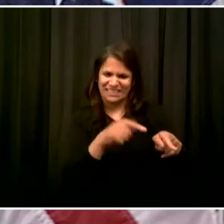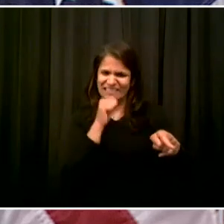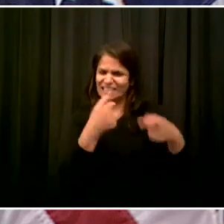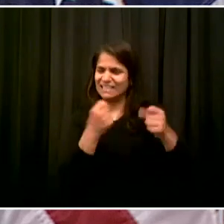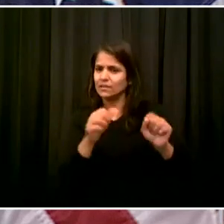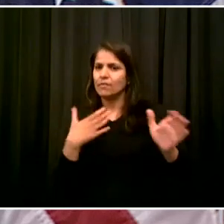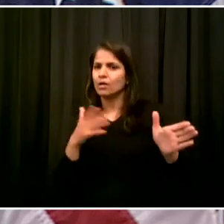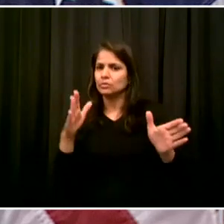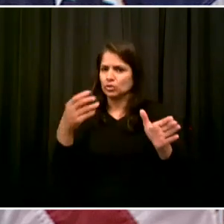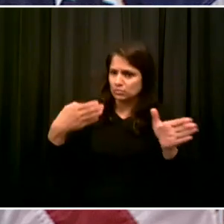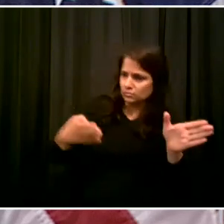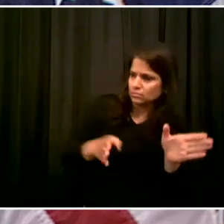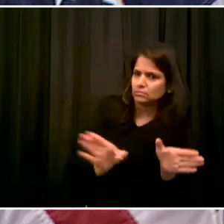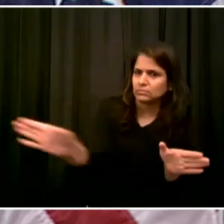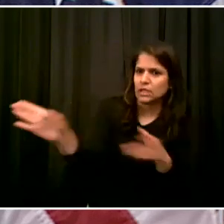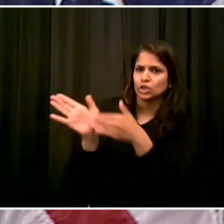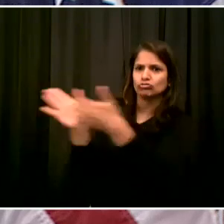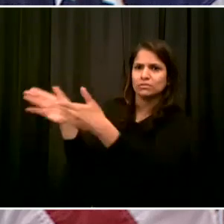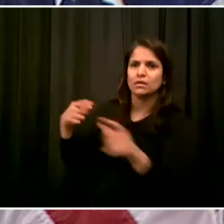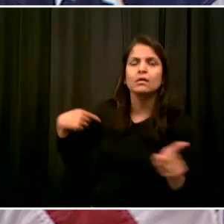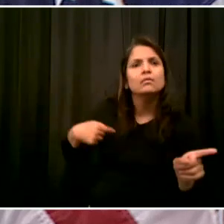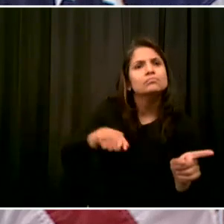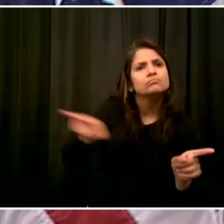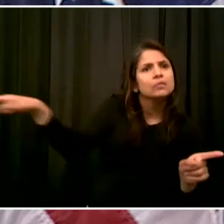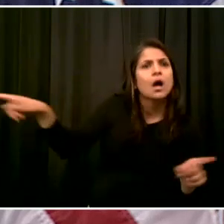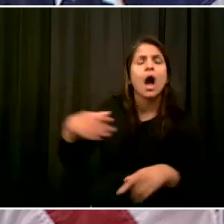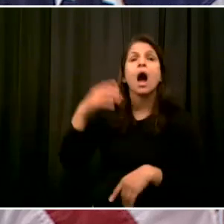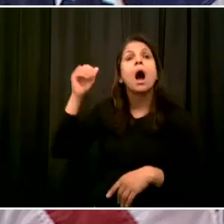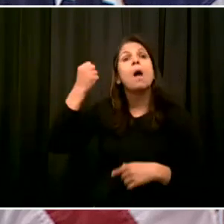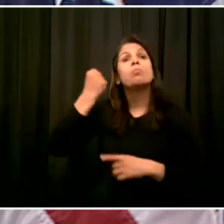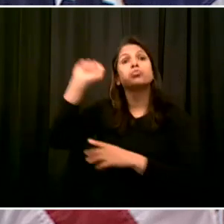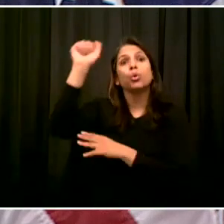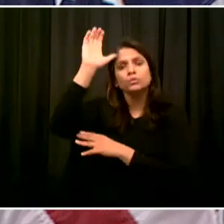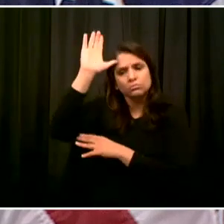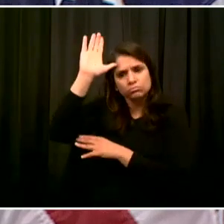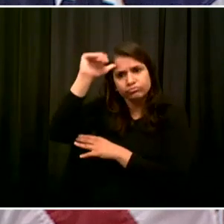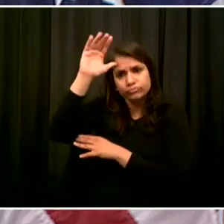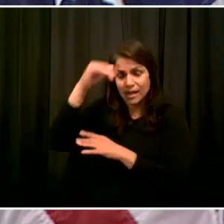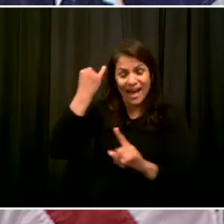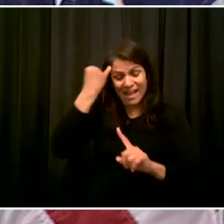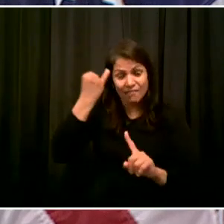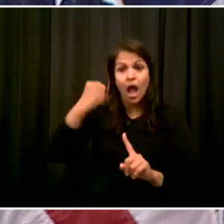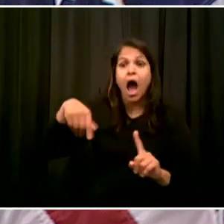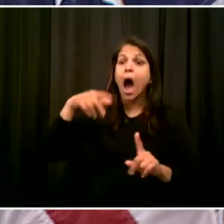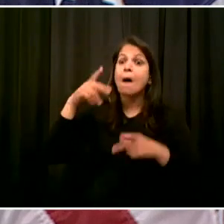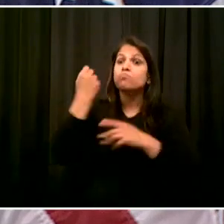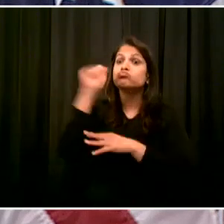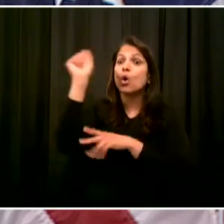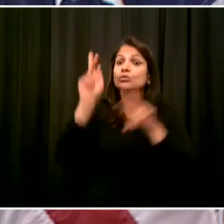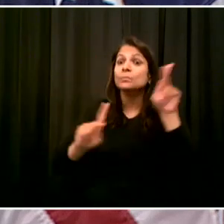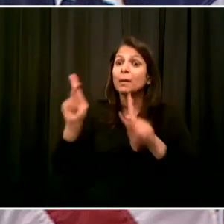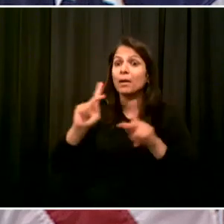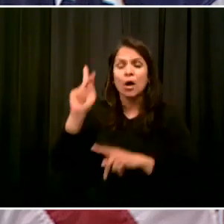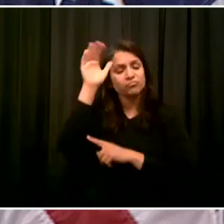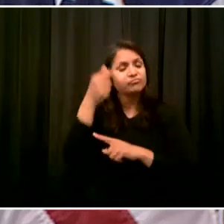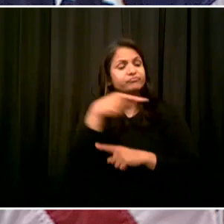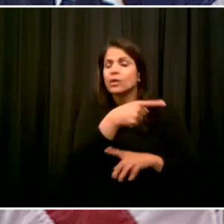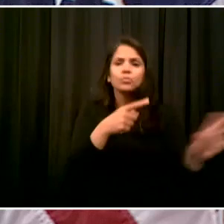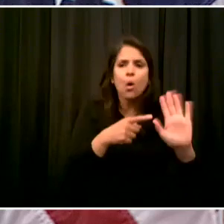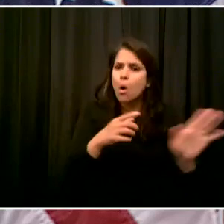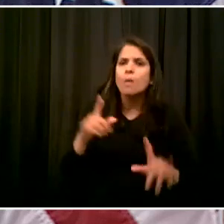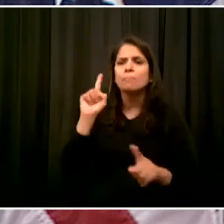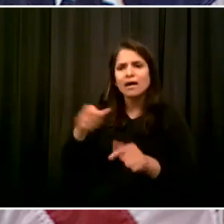honor that request. The ground rules are the ground rules. And peaceful protest will be honored so long as it stays within these legitimate ground